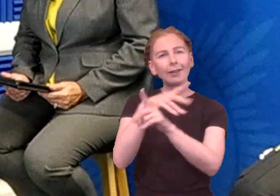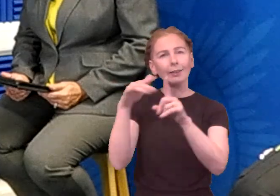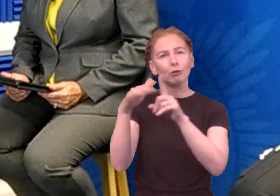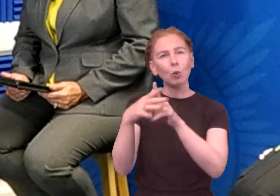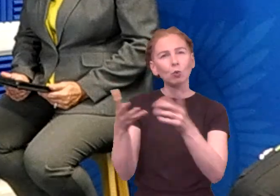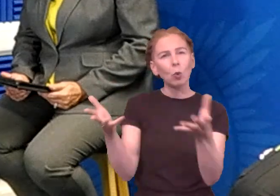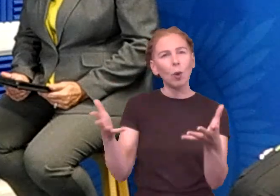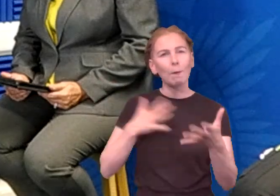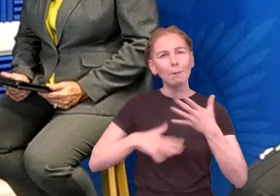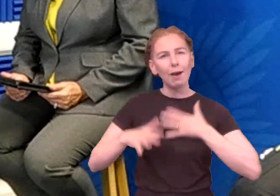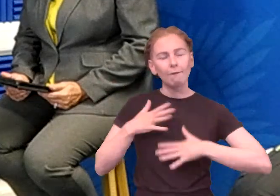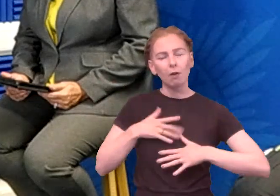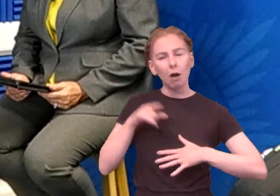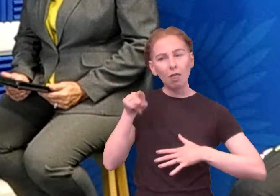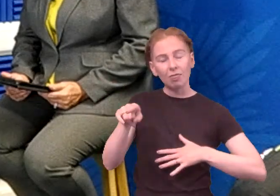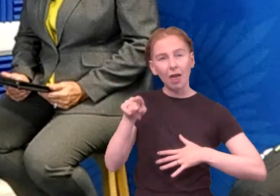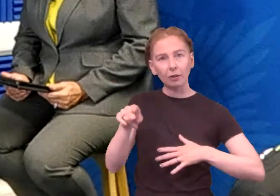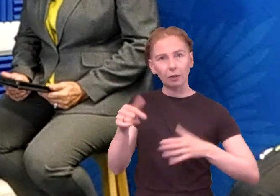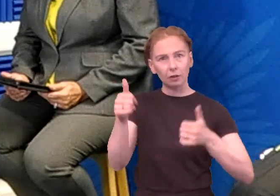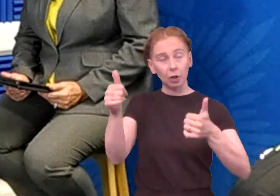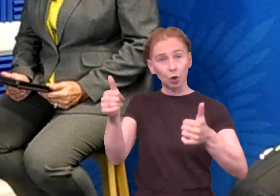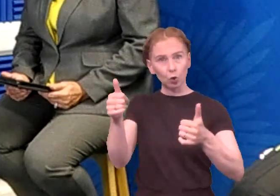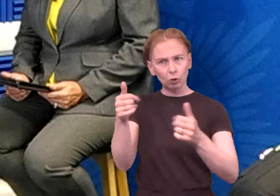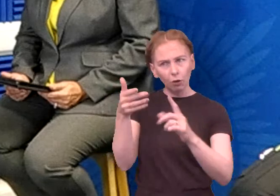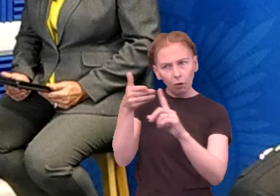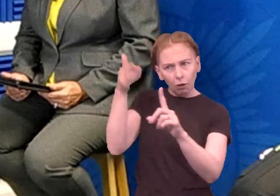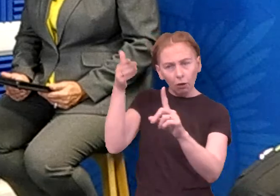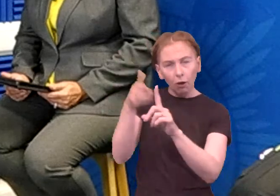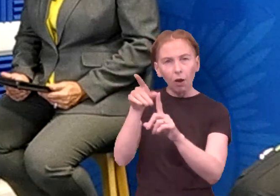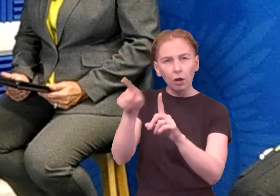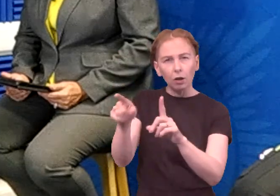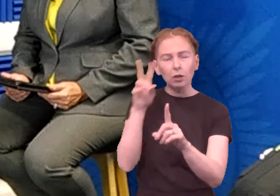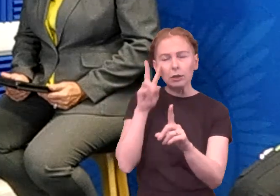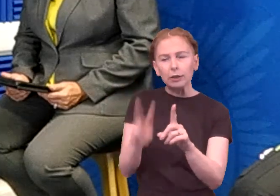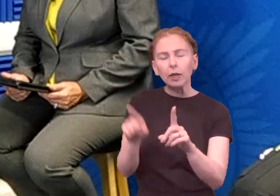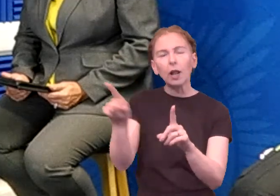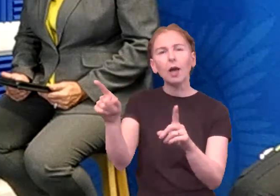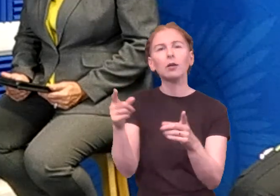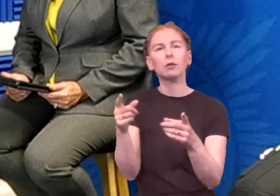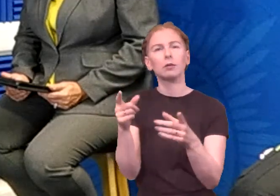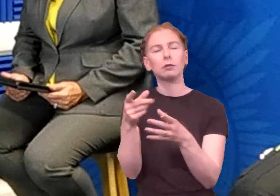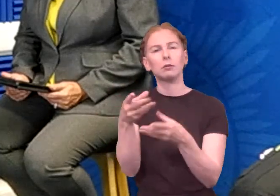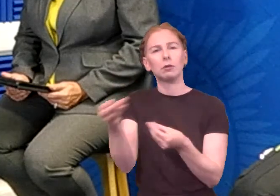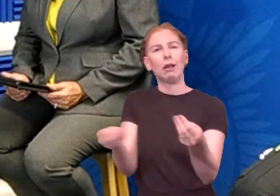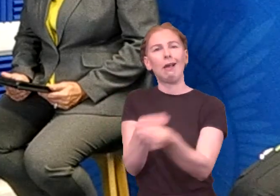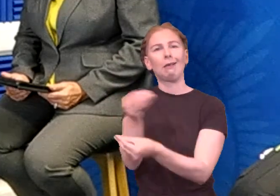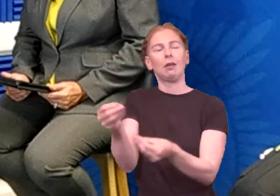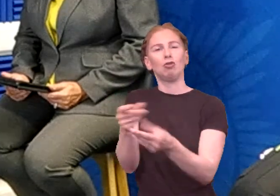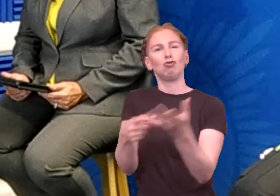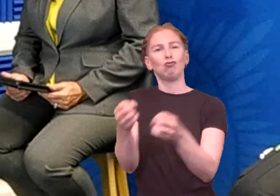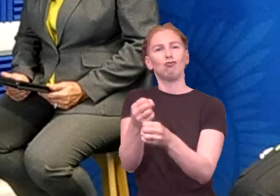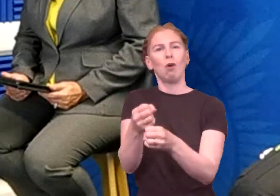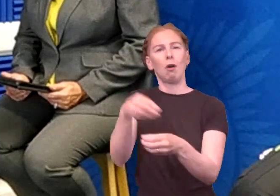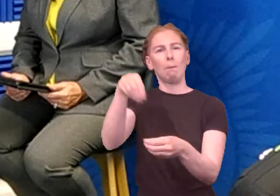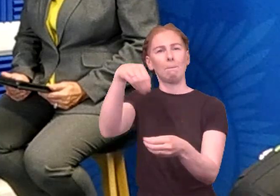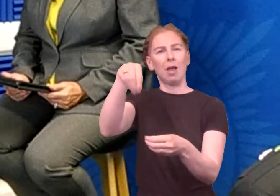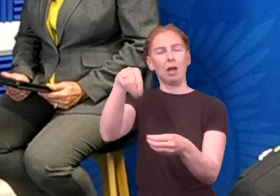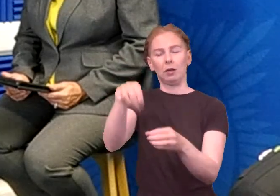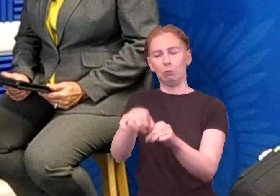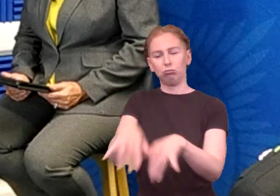discarded, or deal bags on the floor, those sorts of things can all help. Suspicious